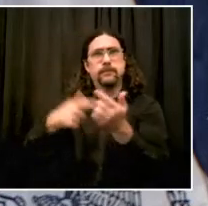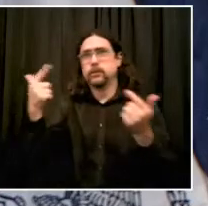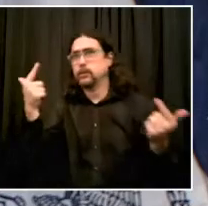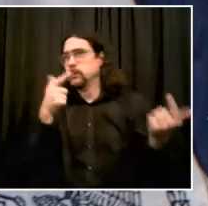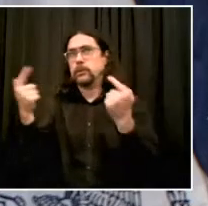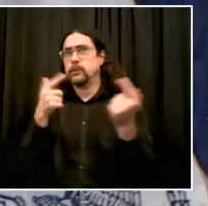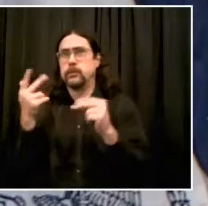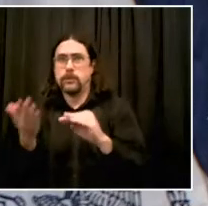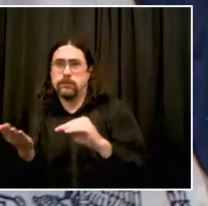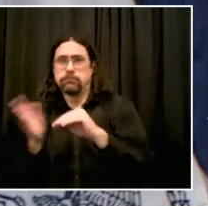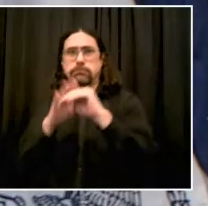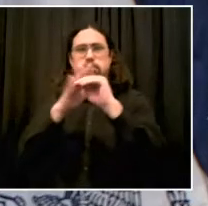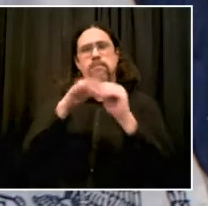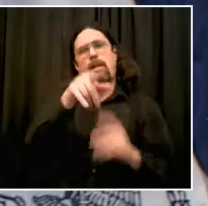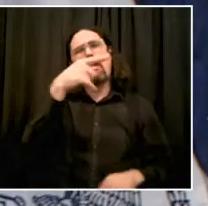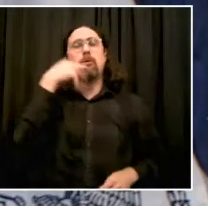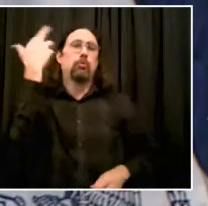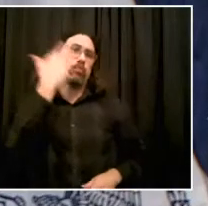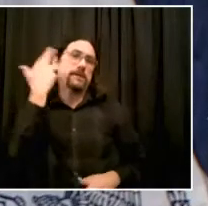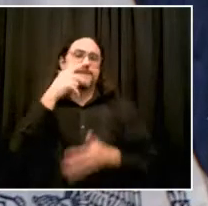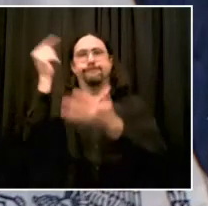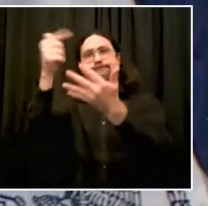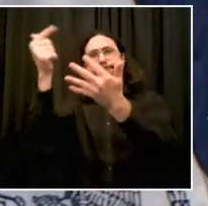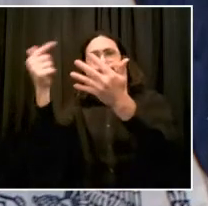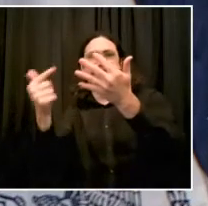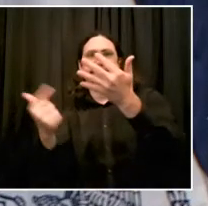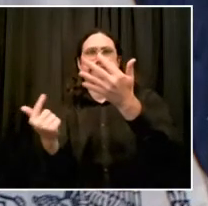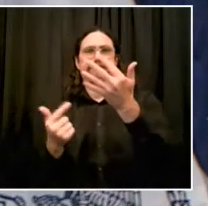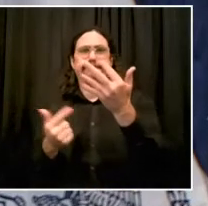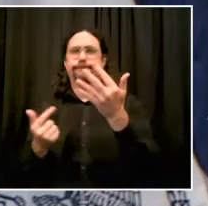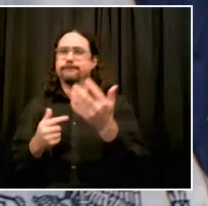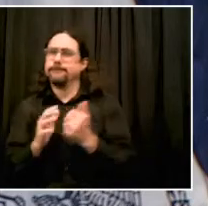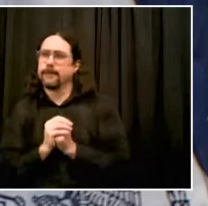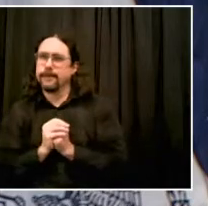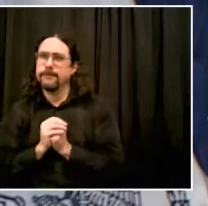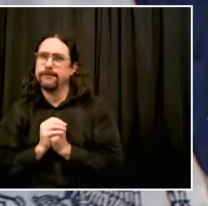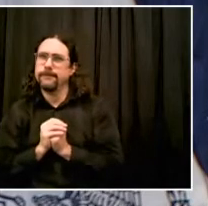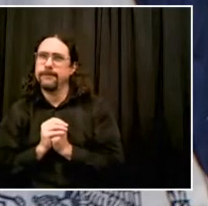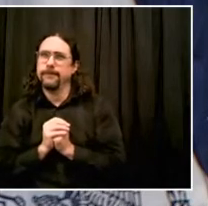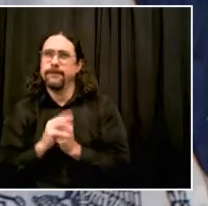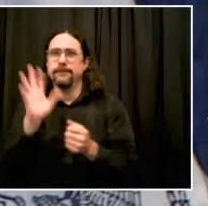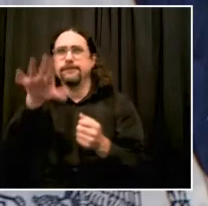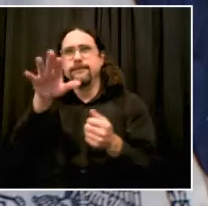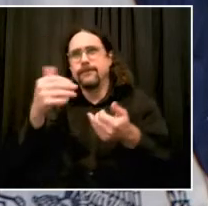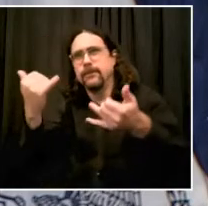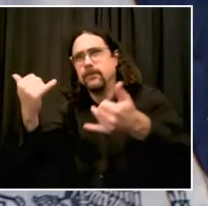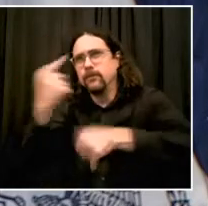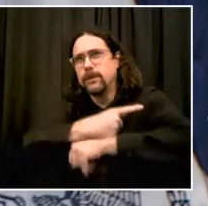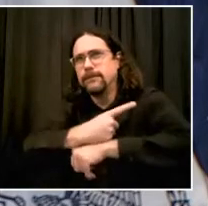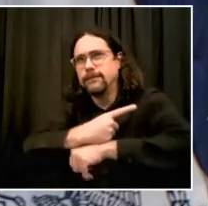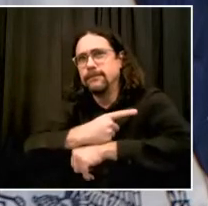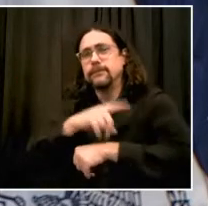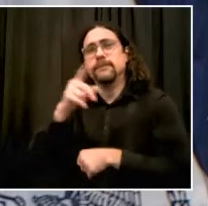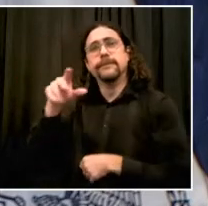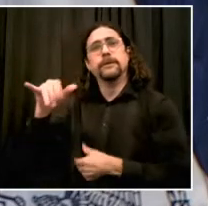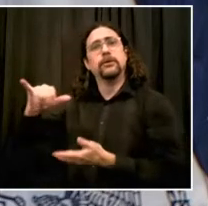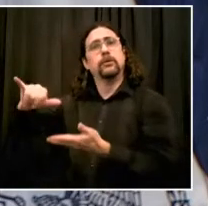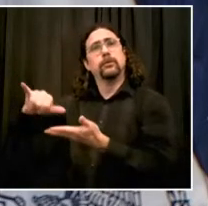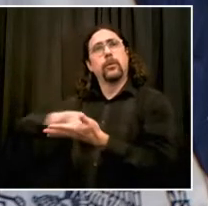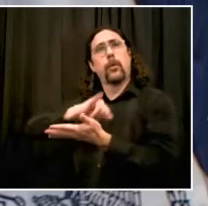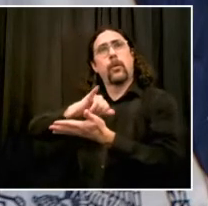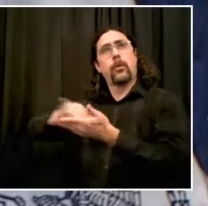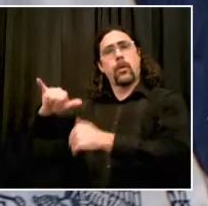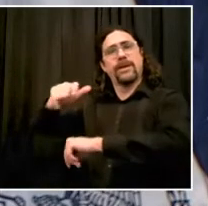Times is reporting today, along with other outlets in the last couple of days, is that there is no clear